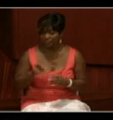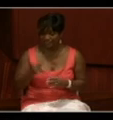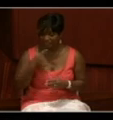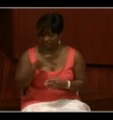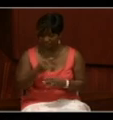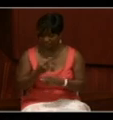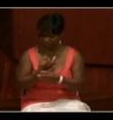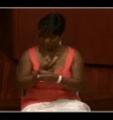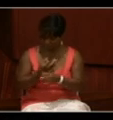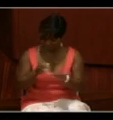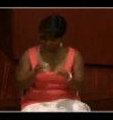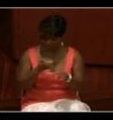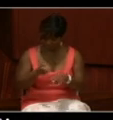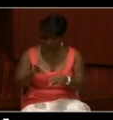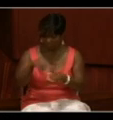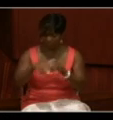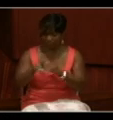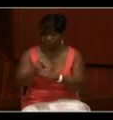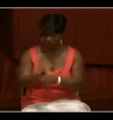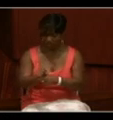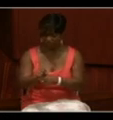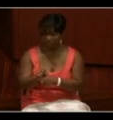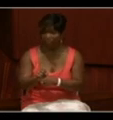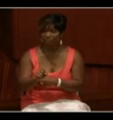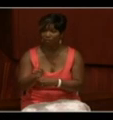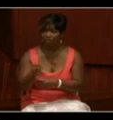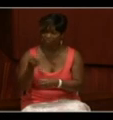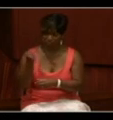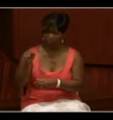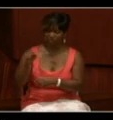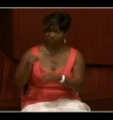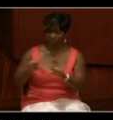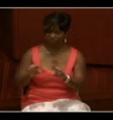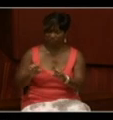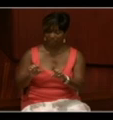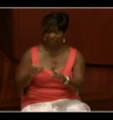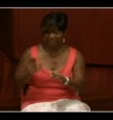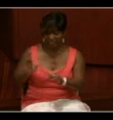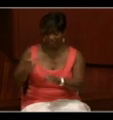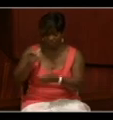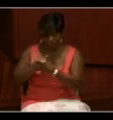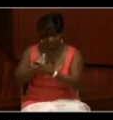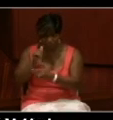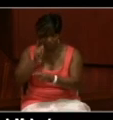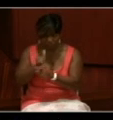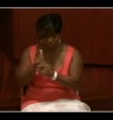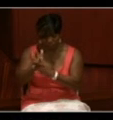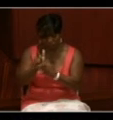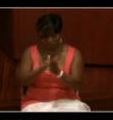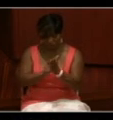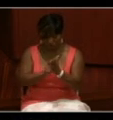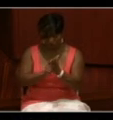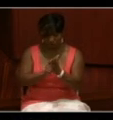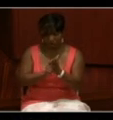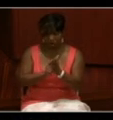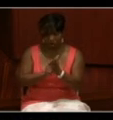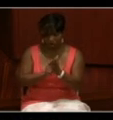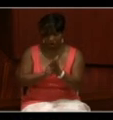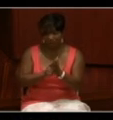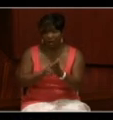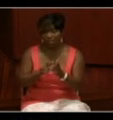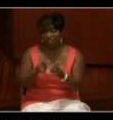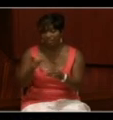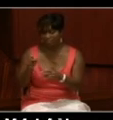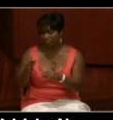travel throughout the U.S. to fundraise for his revolutionary efforts. His wife and sister-in-law, who are Song Qingling and